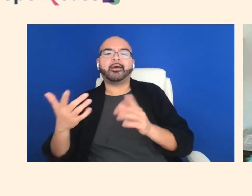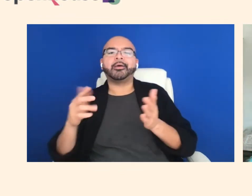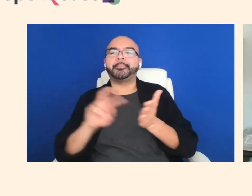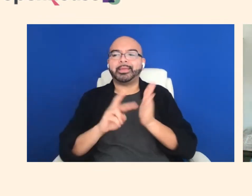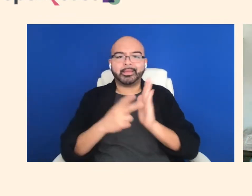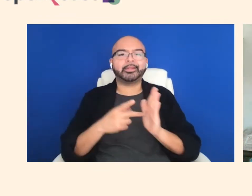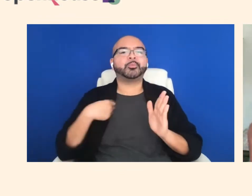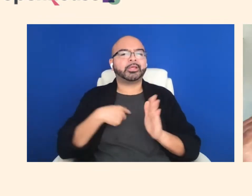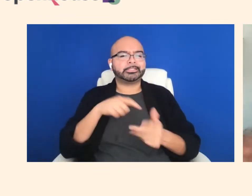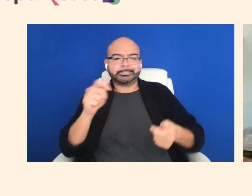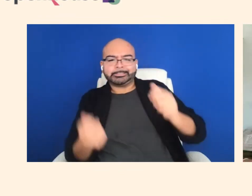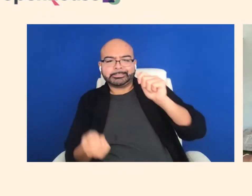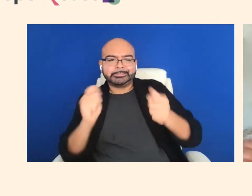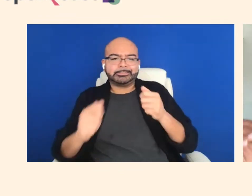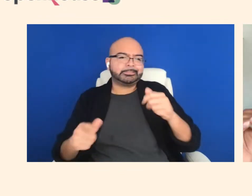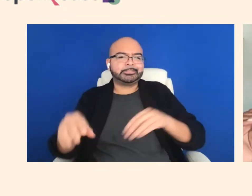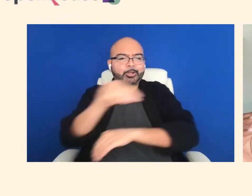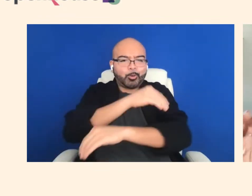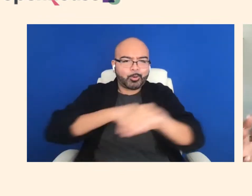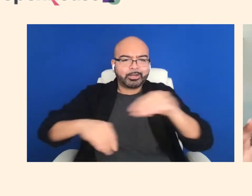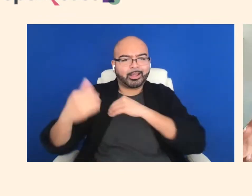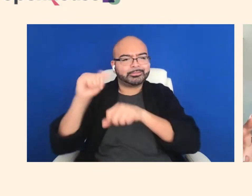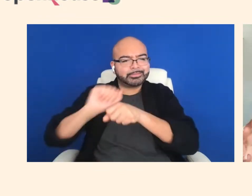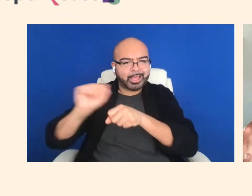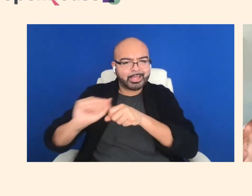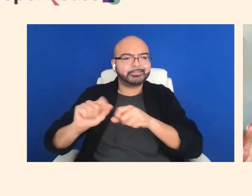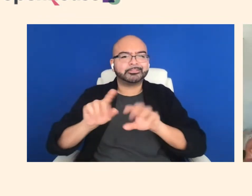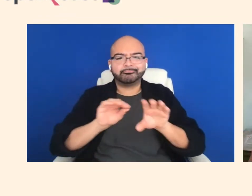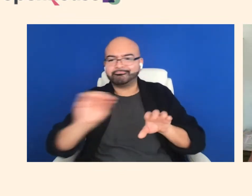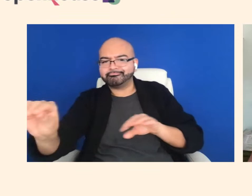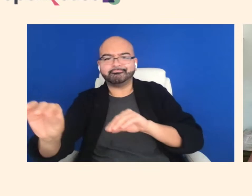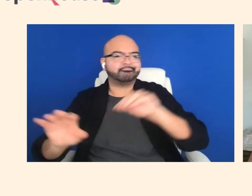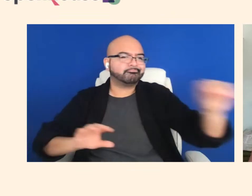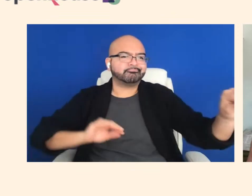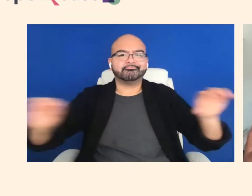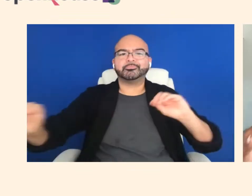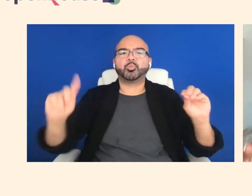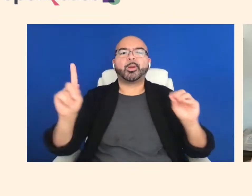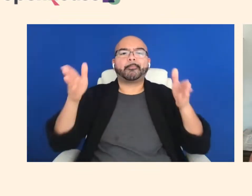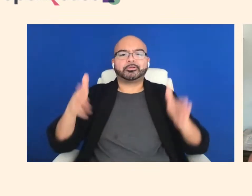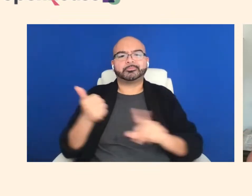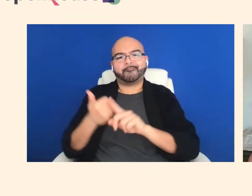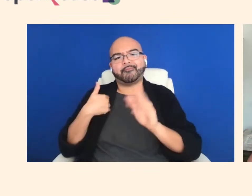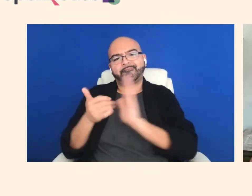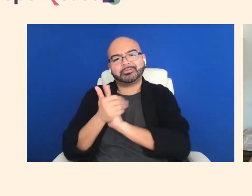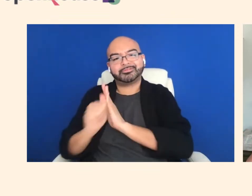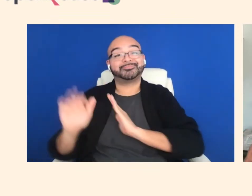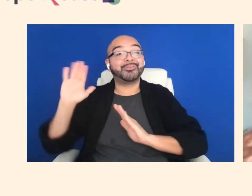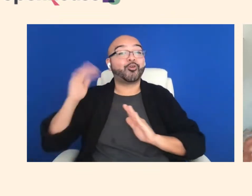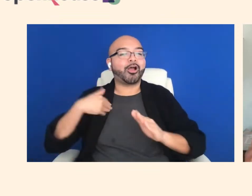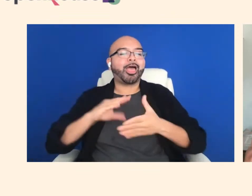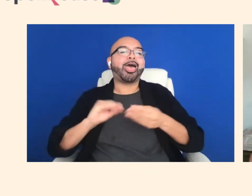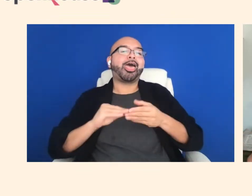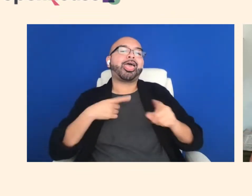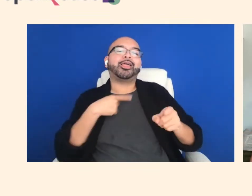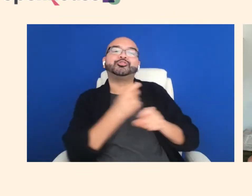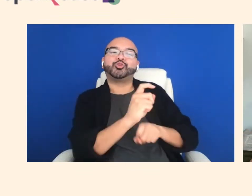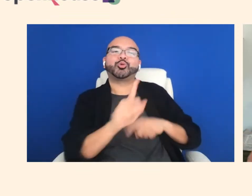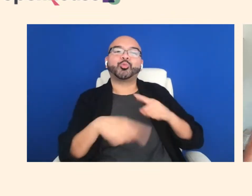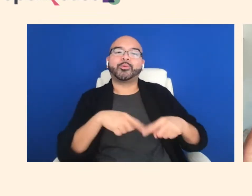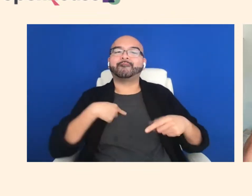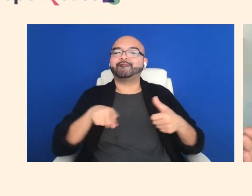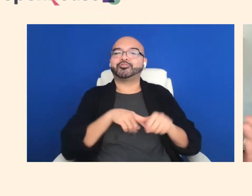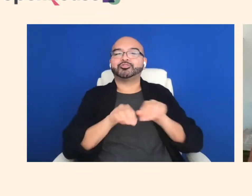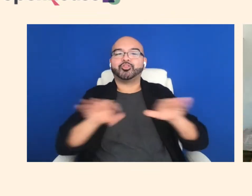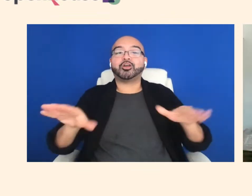and reorganize tasks where a person is strongest. And I used to make a joke when we first launched that between the 5 of us,